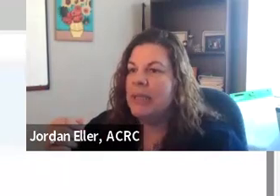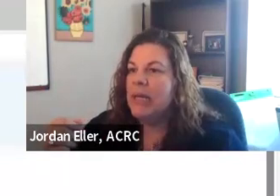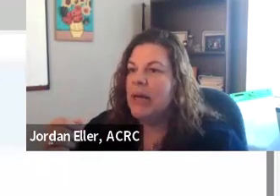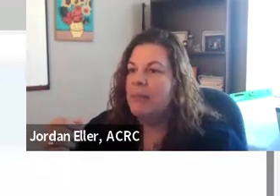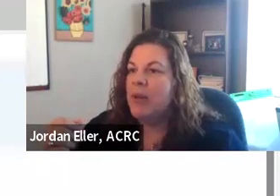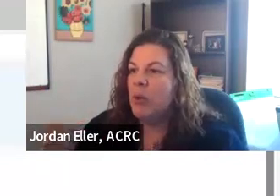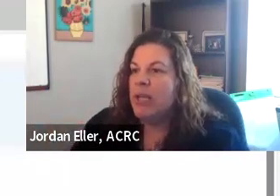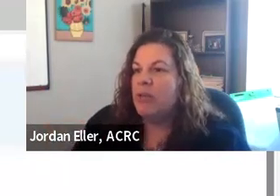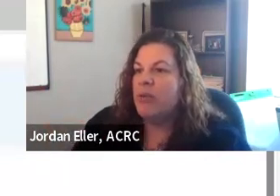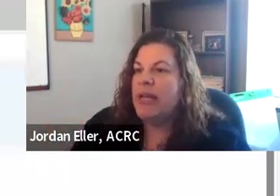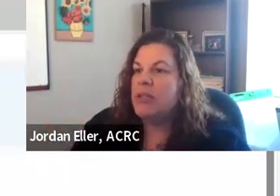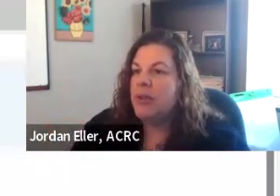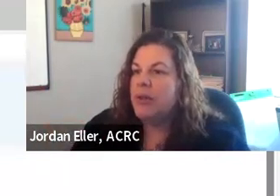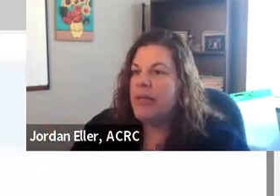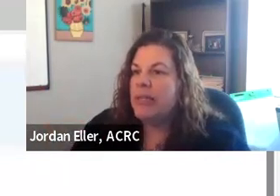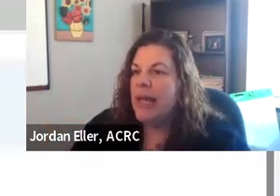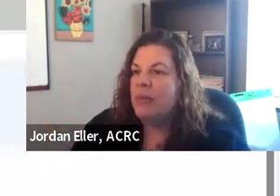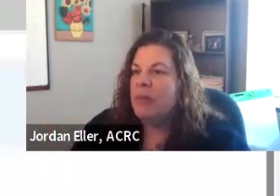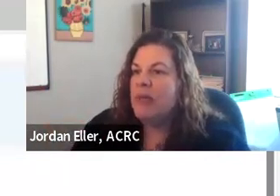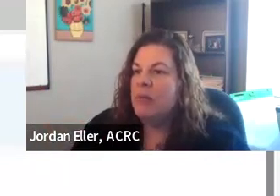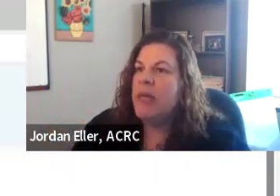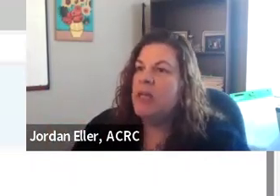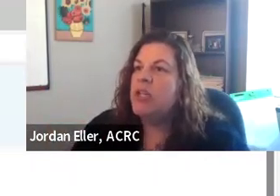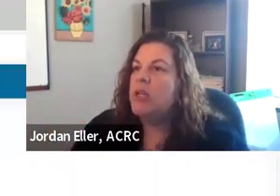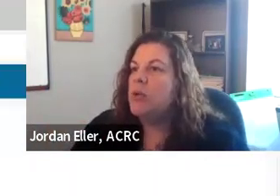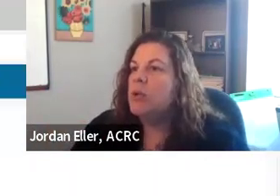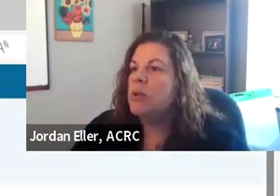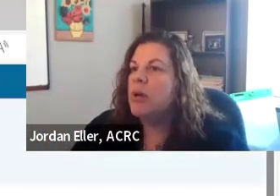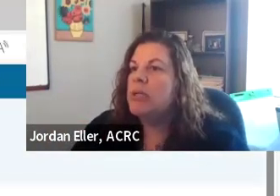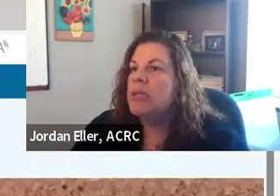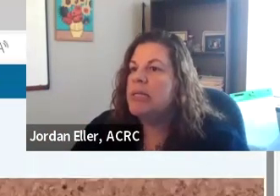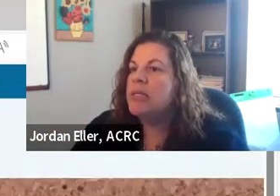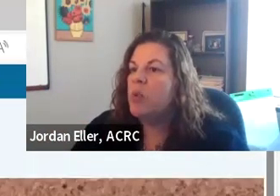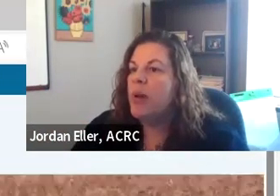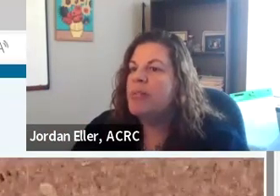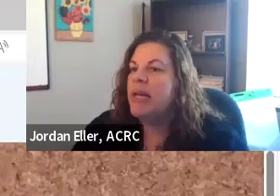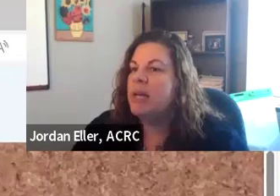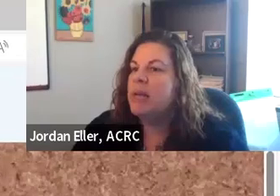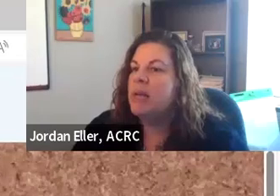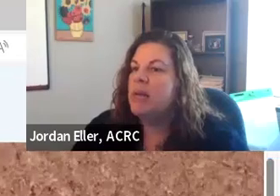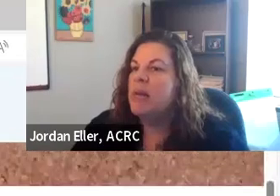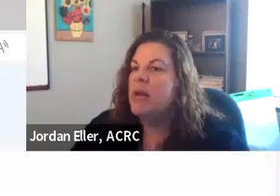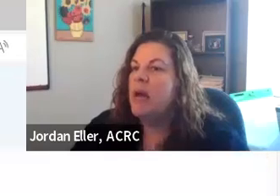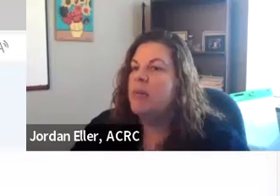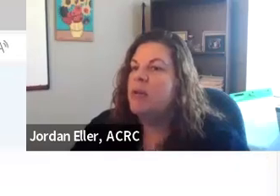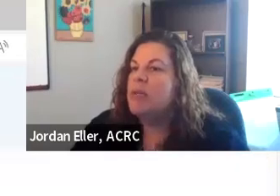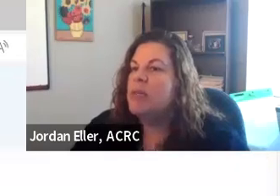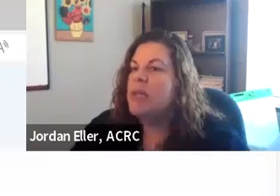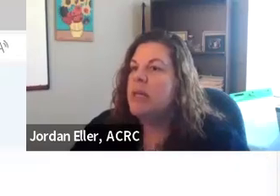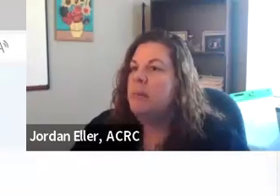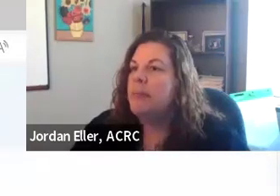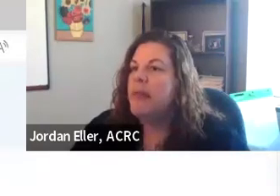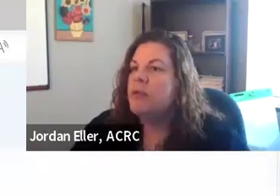plan, and working through that. So there is an IPP page here on DDS's website. You